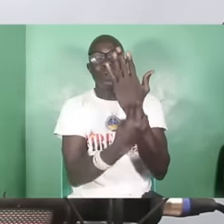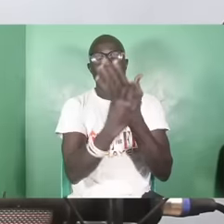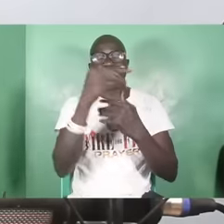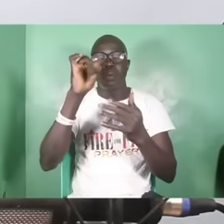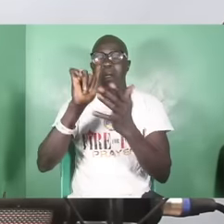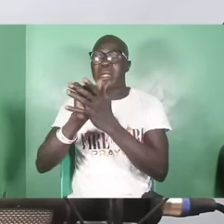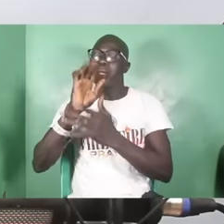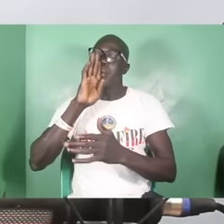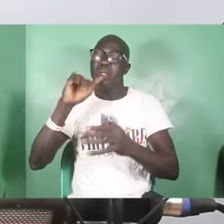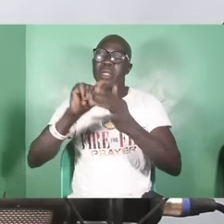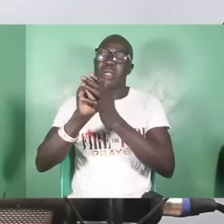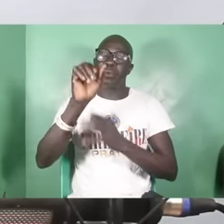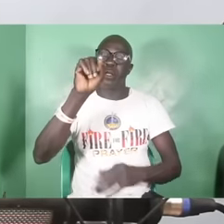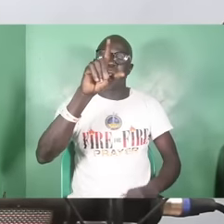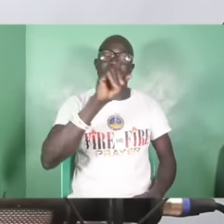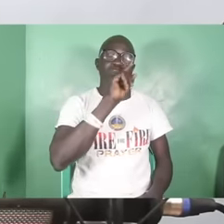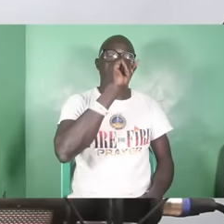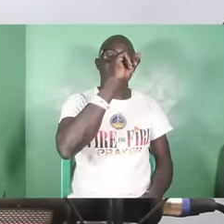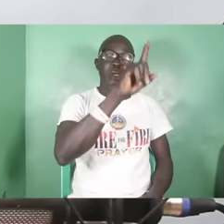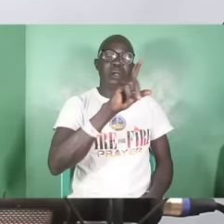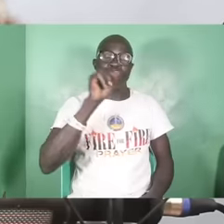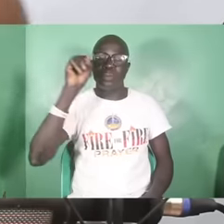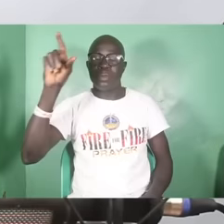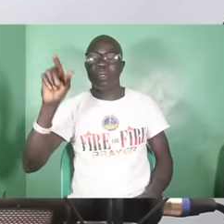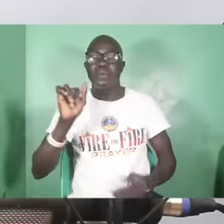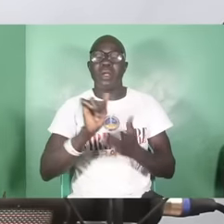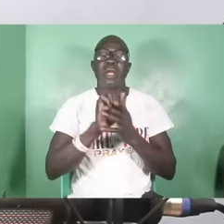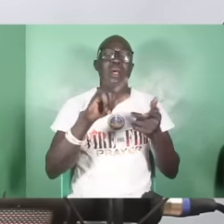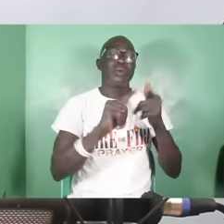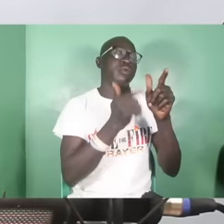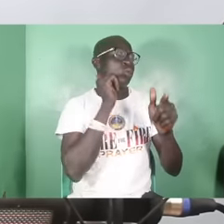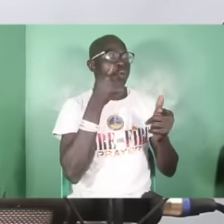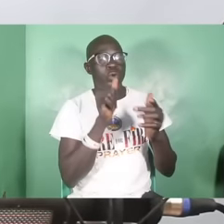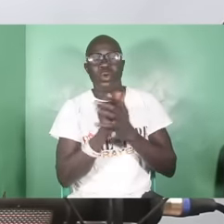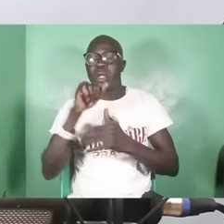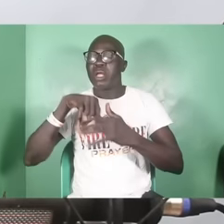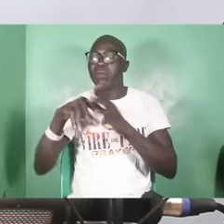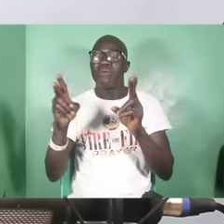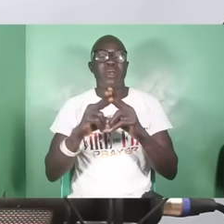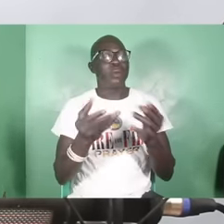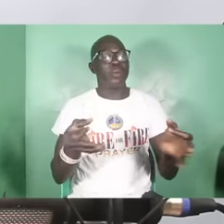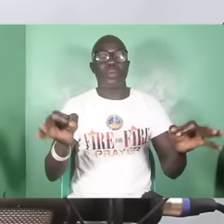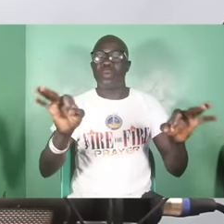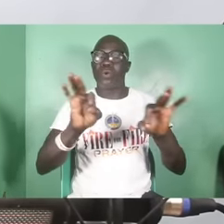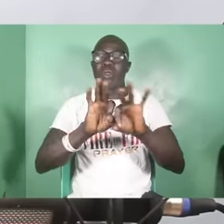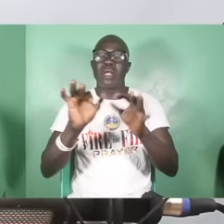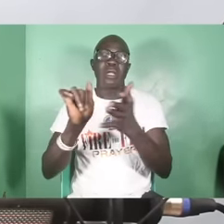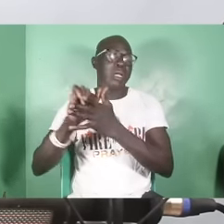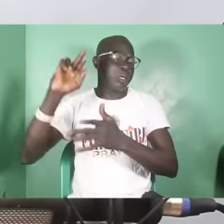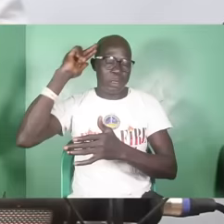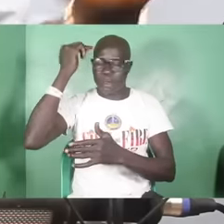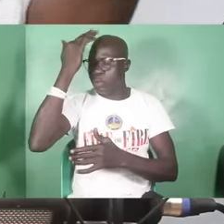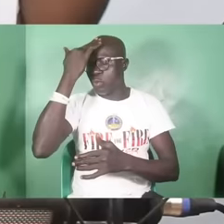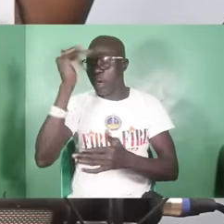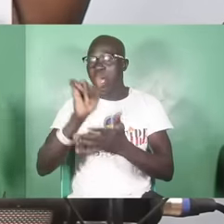So over there, 11/11. Oni agbara. So ayajo la yi. That tomorrow. Ose pataki. It's very important. Ose pene. That's